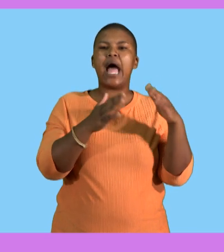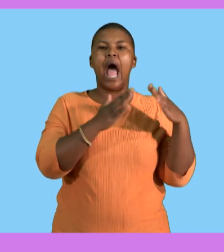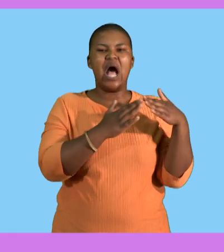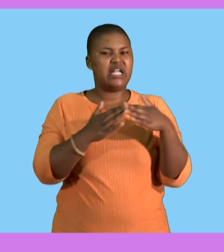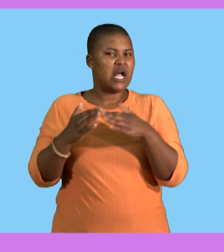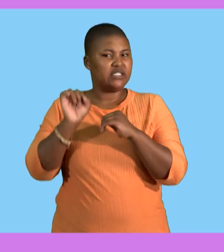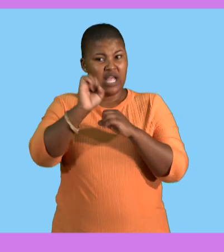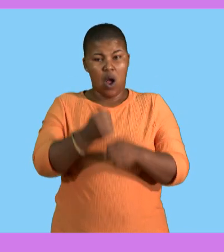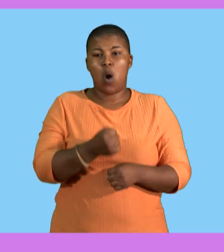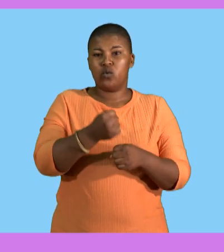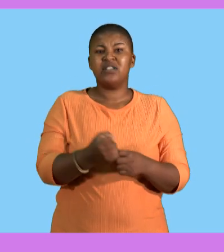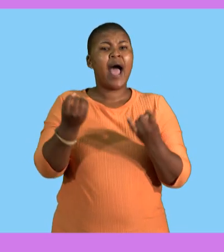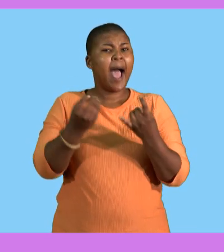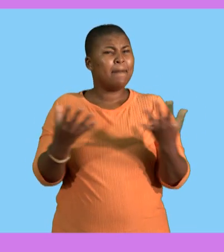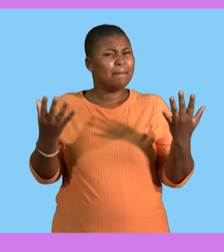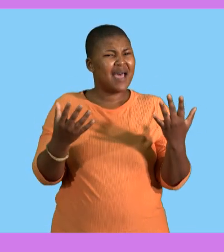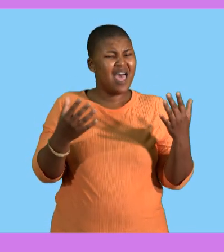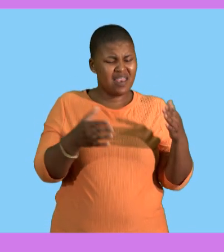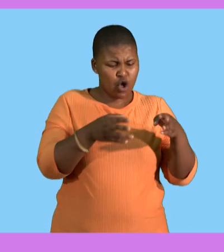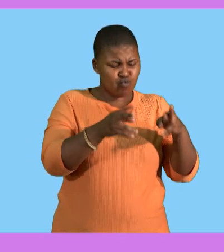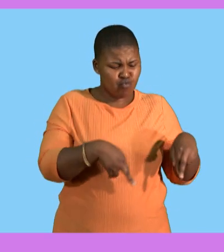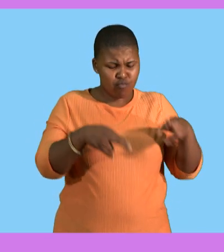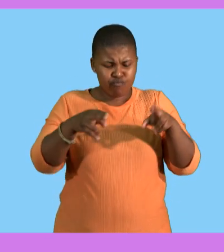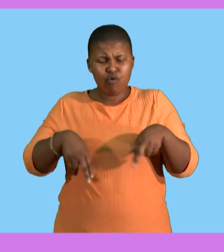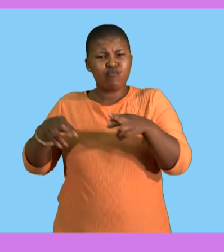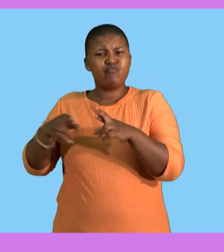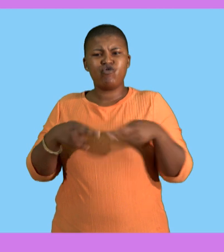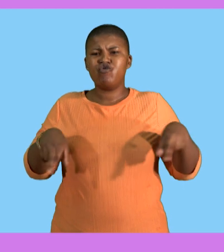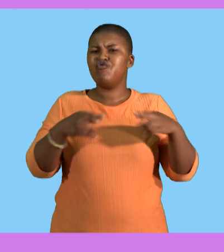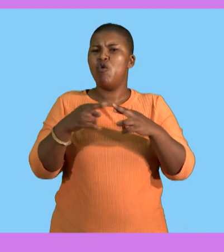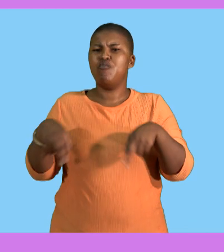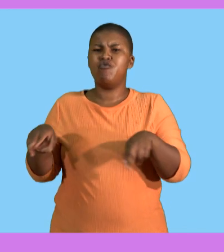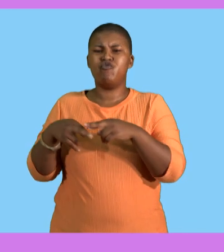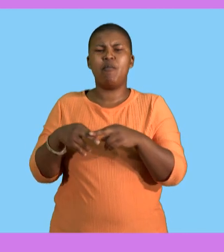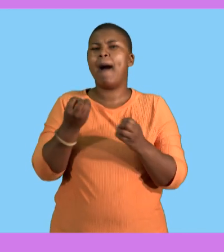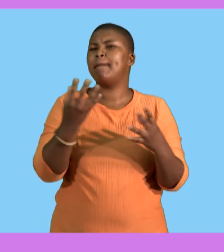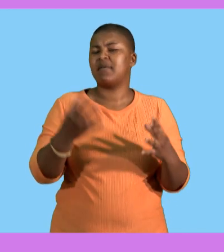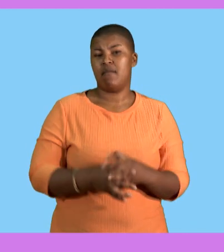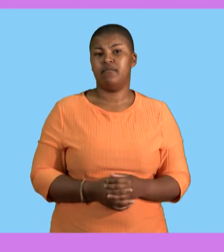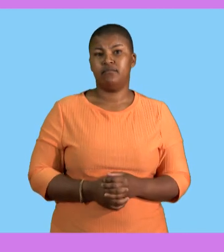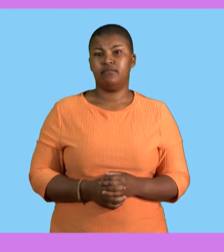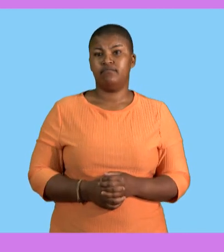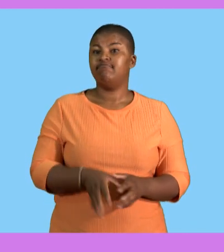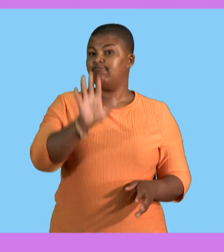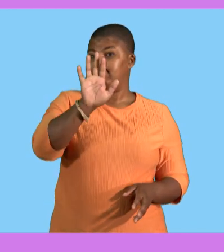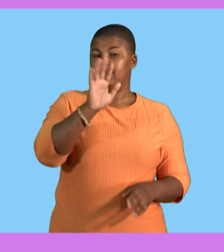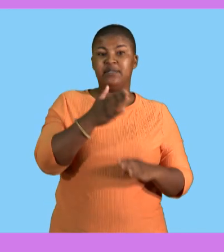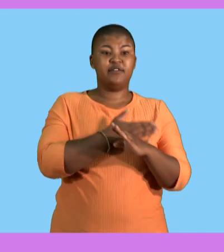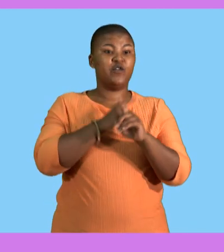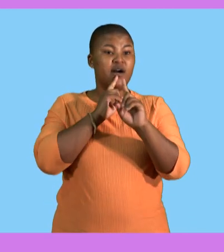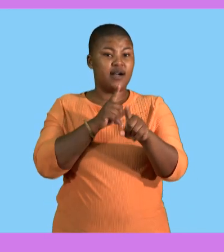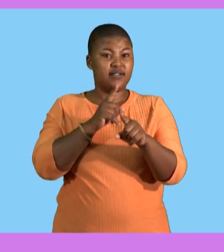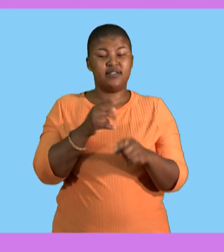question, how many stables are shown on the floor plan? But before we go to that question, let's look